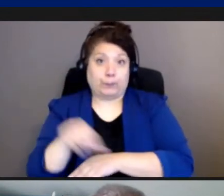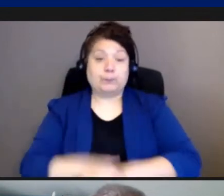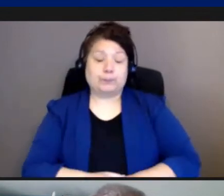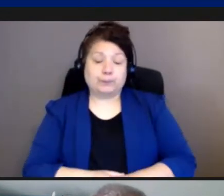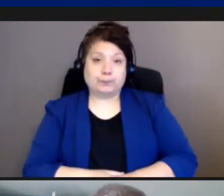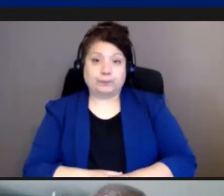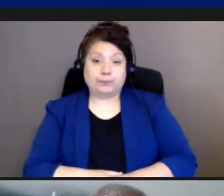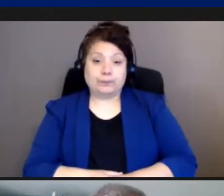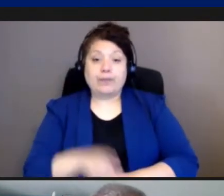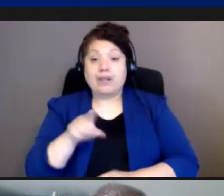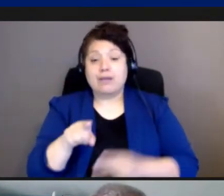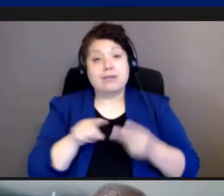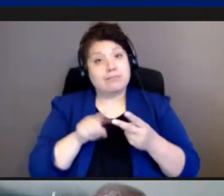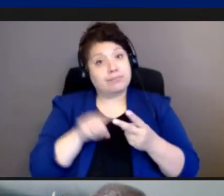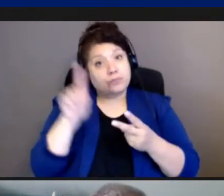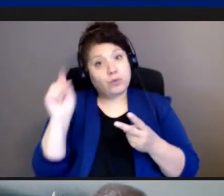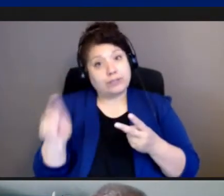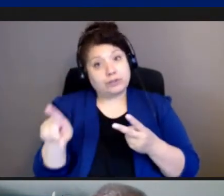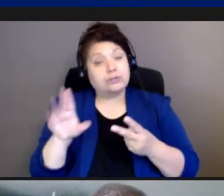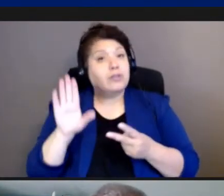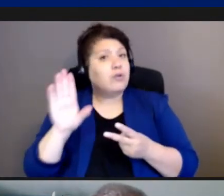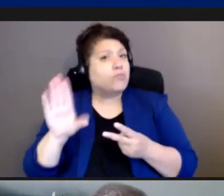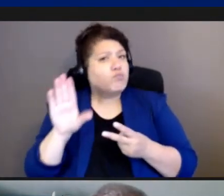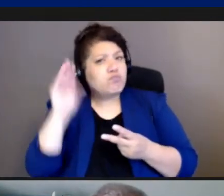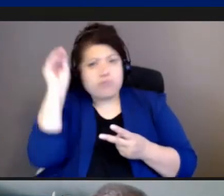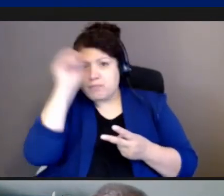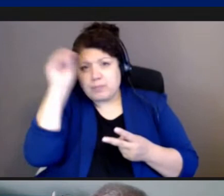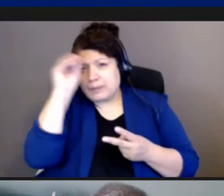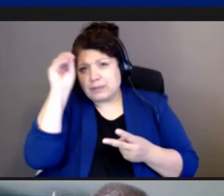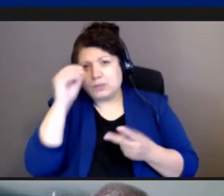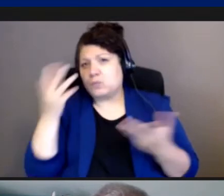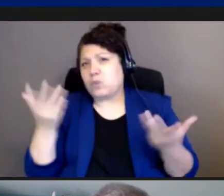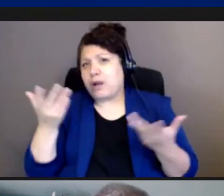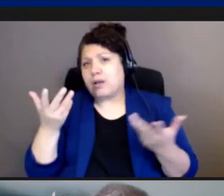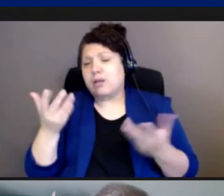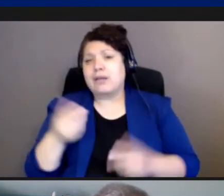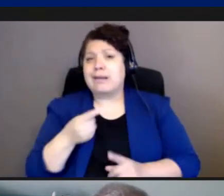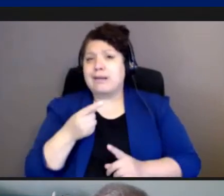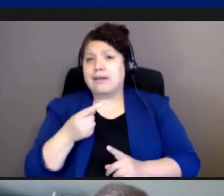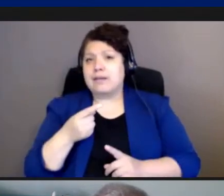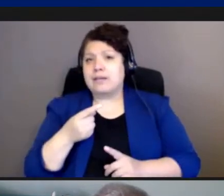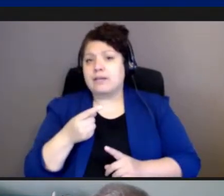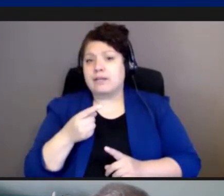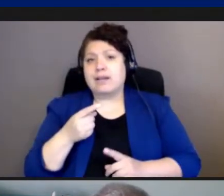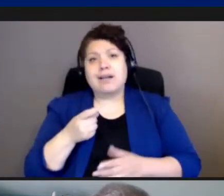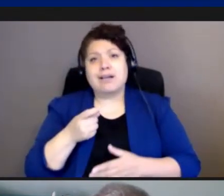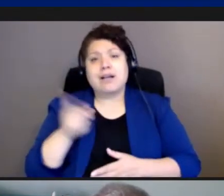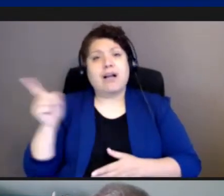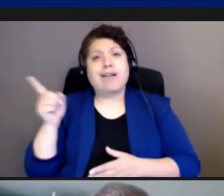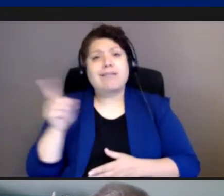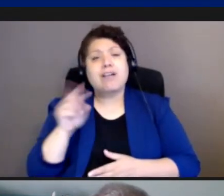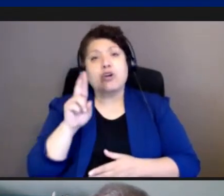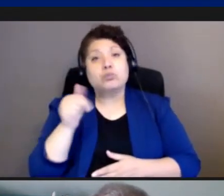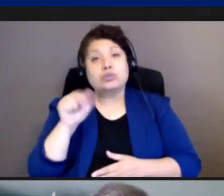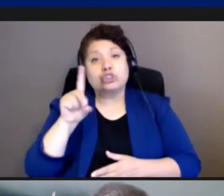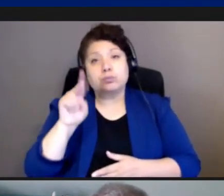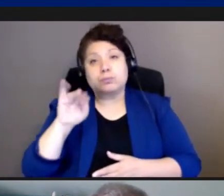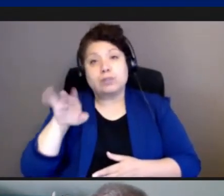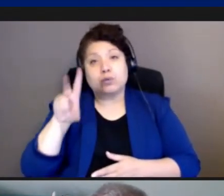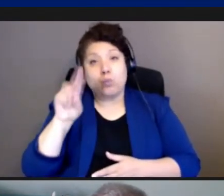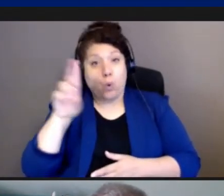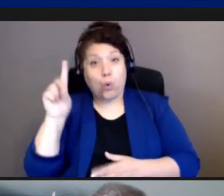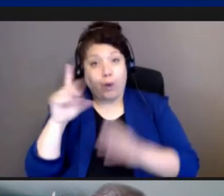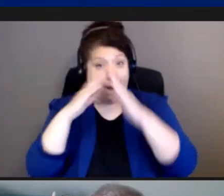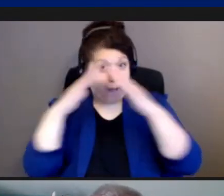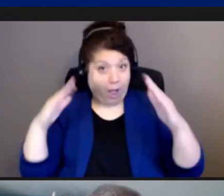And for my follow-up, what's your opinion on the fine for the house party on Richmond Road, where one person